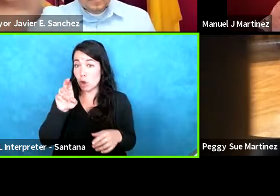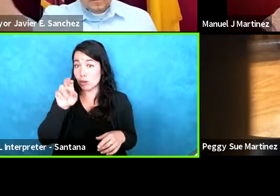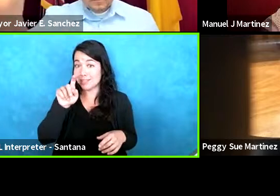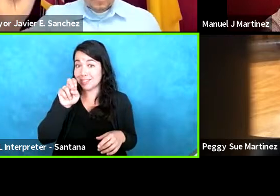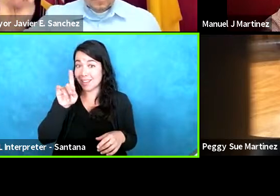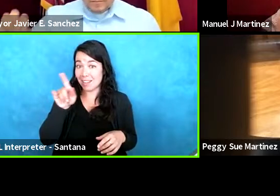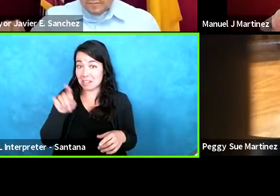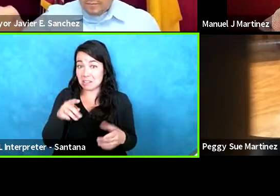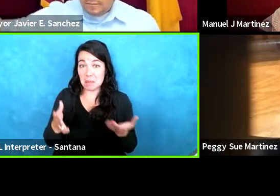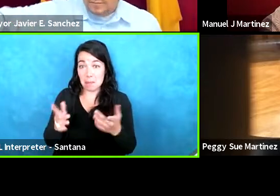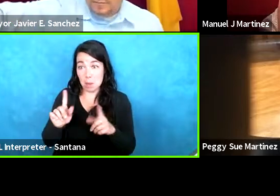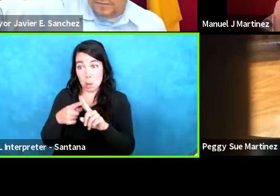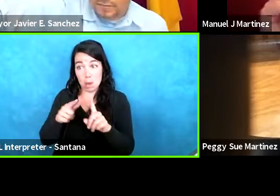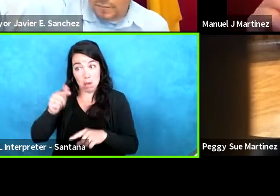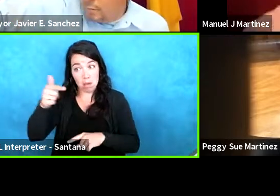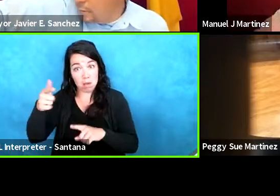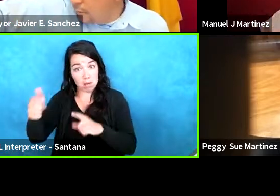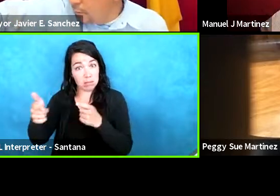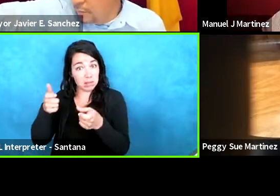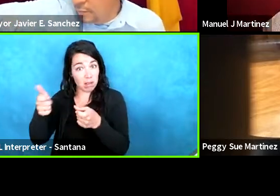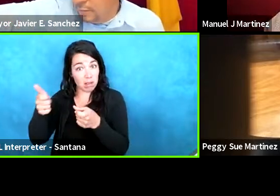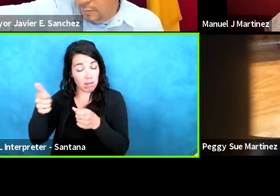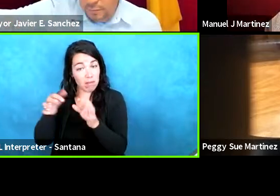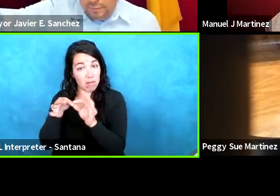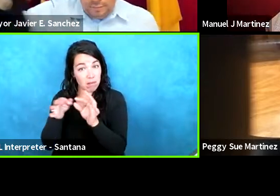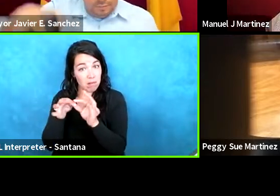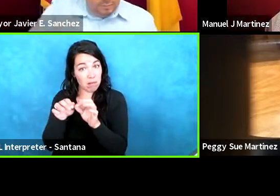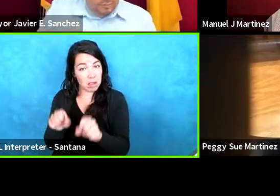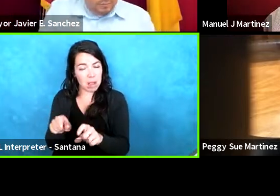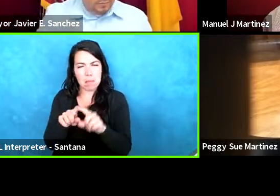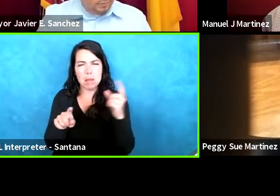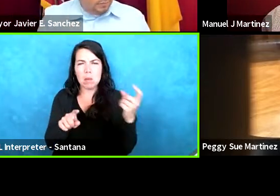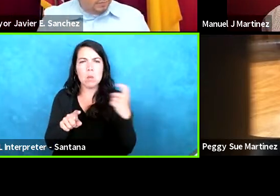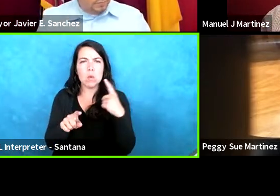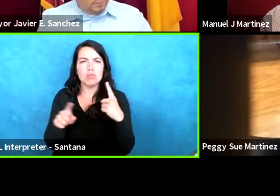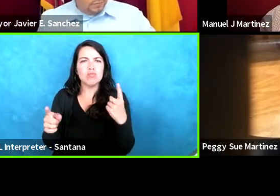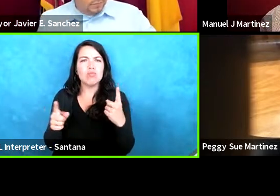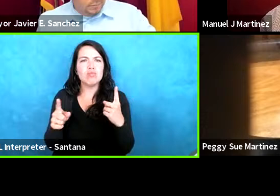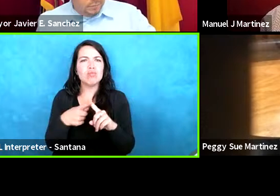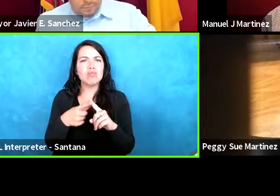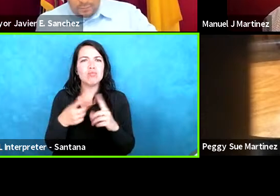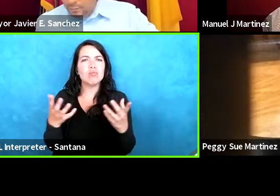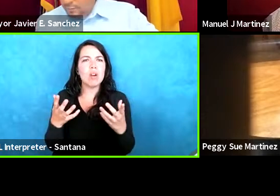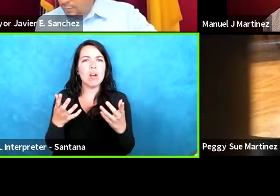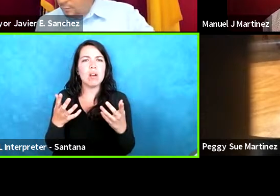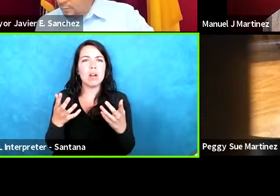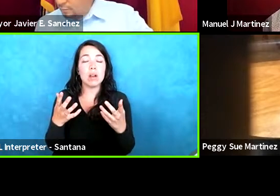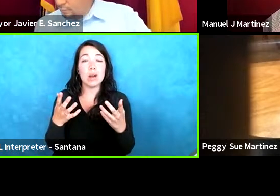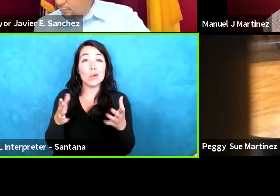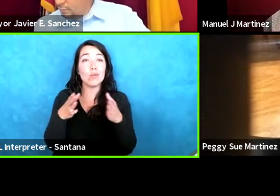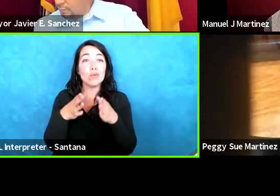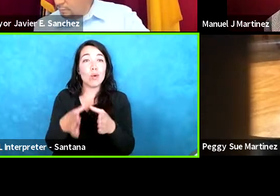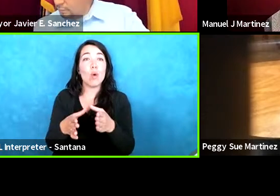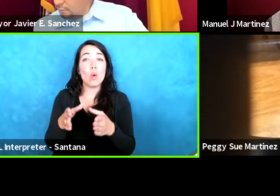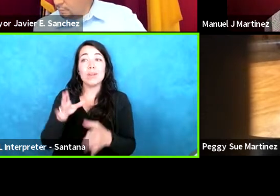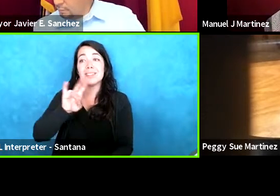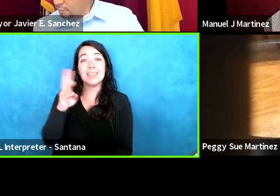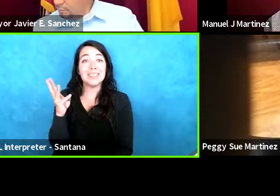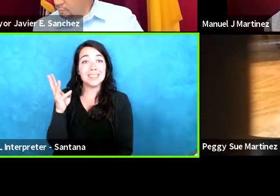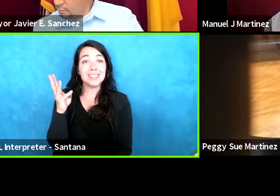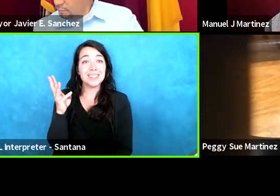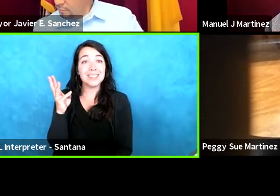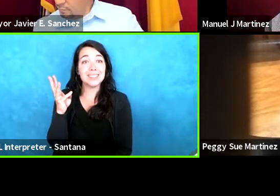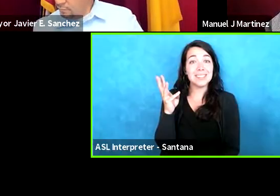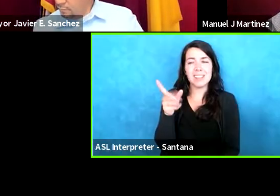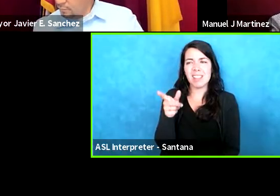his manager updates, but questioning was why the Road 76 project wasn't put on